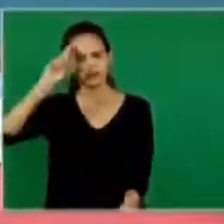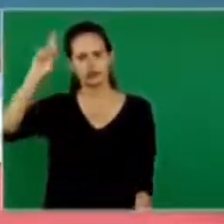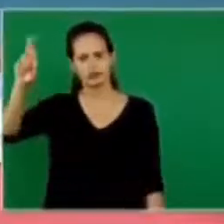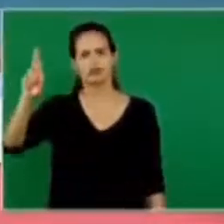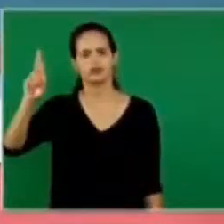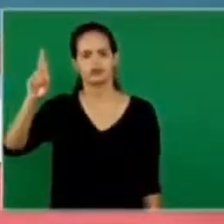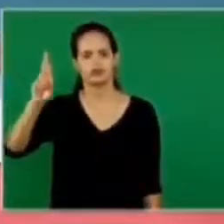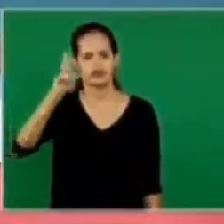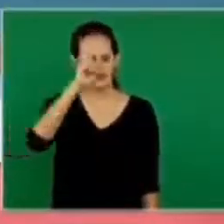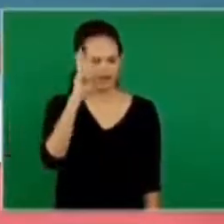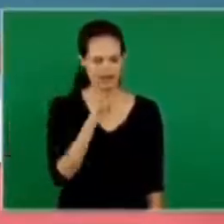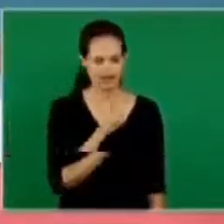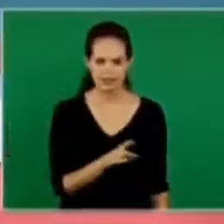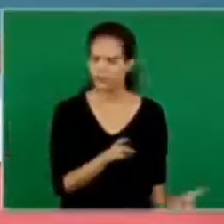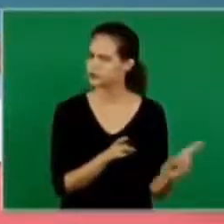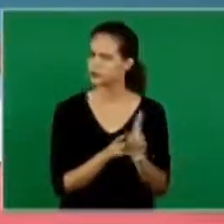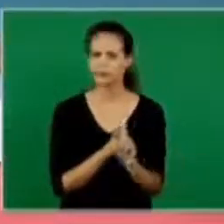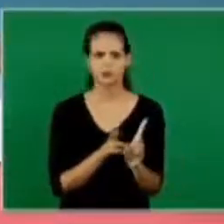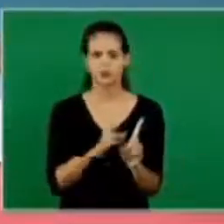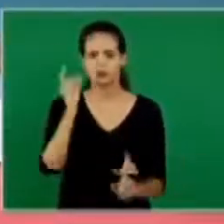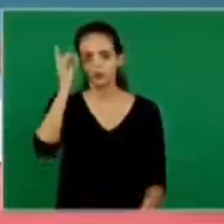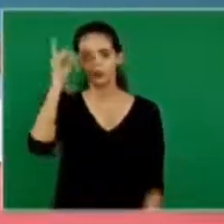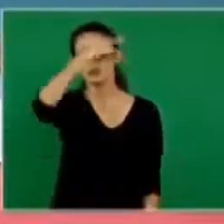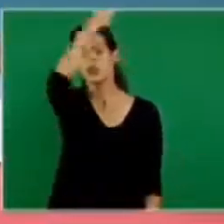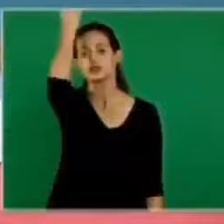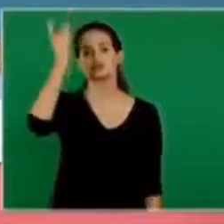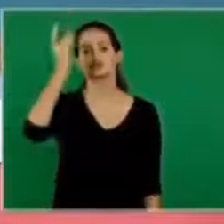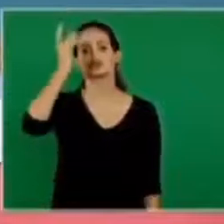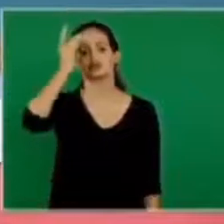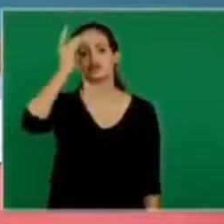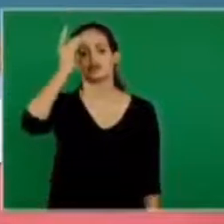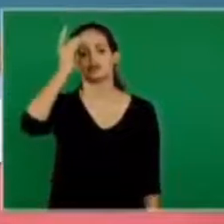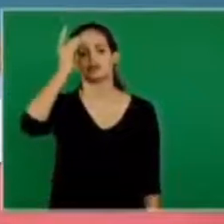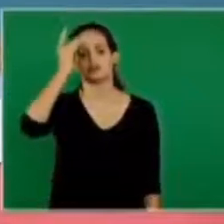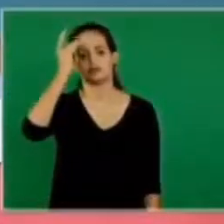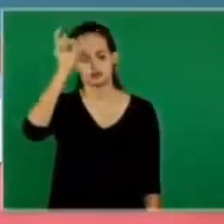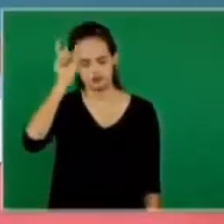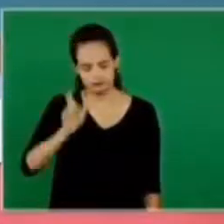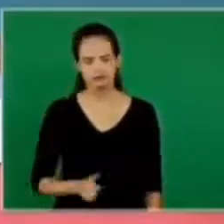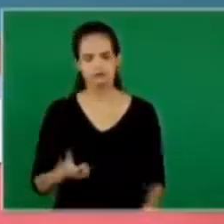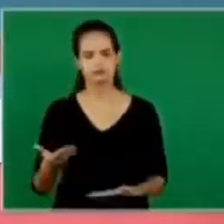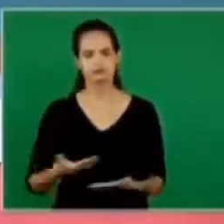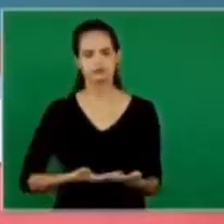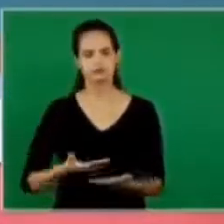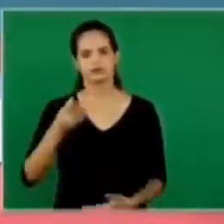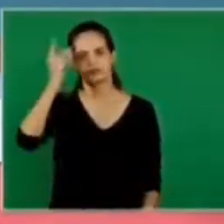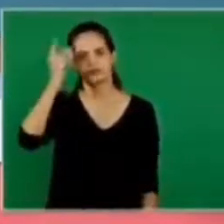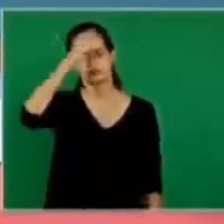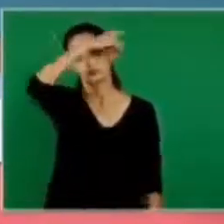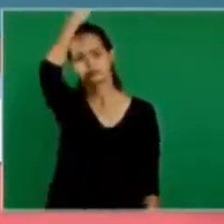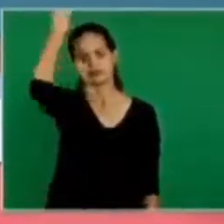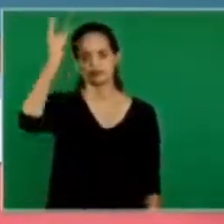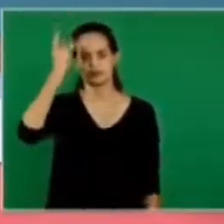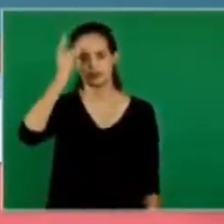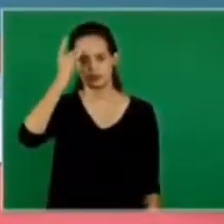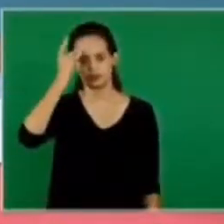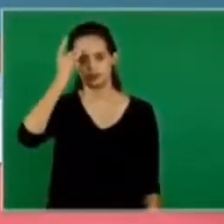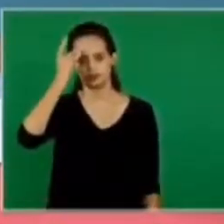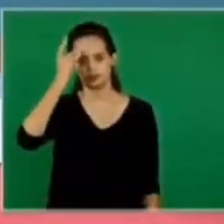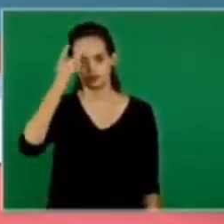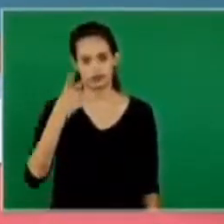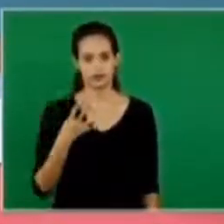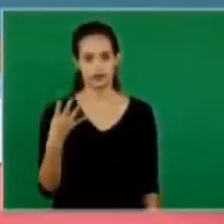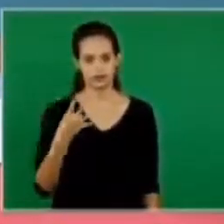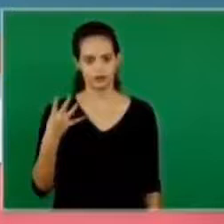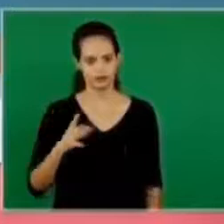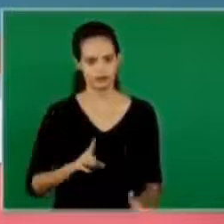be a fleshly Christian, but you're going to be a spiritual Christian. So now, another question. Our